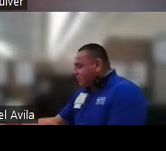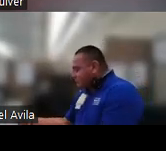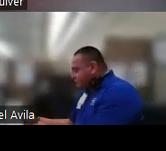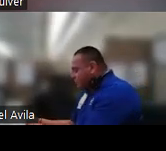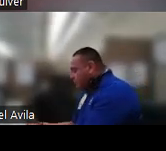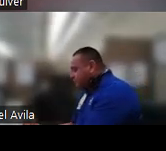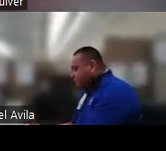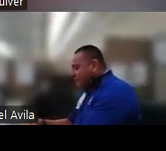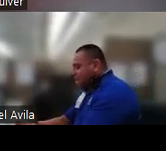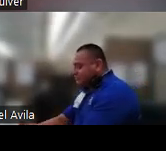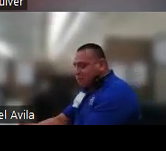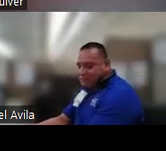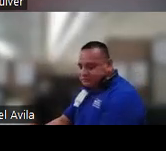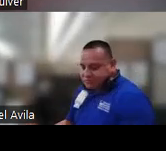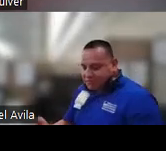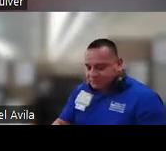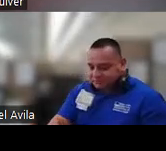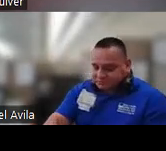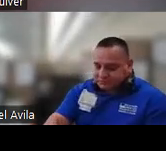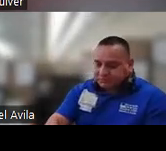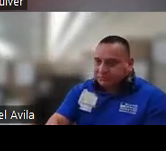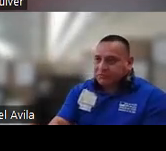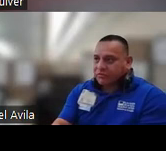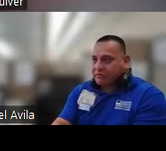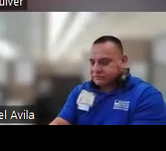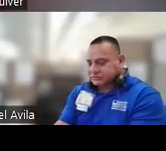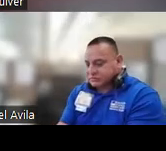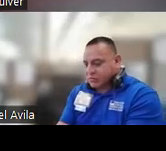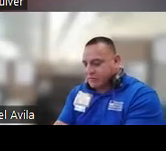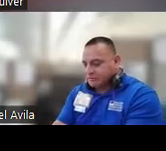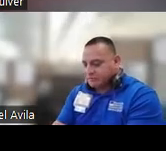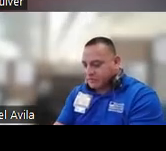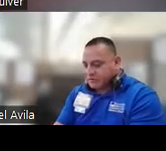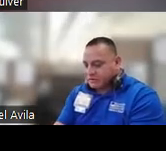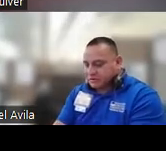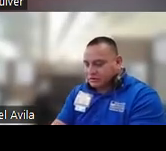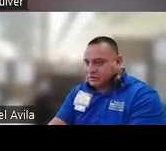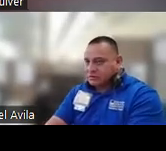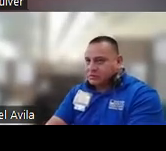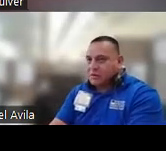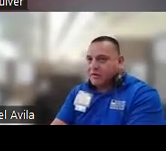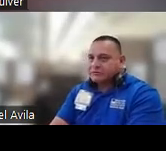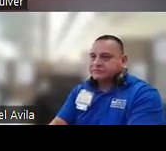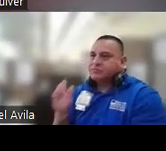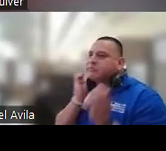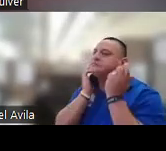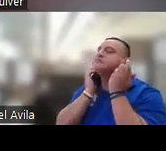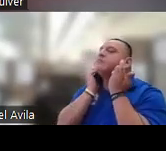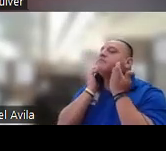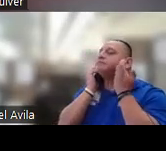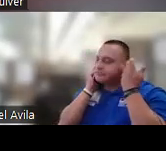who, where you work and what best describes your work setting, quite a few of us here